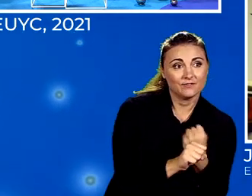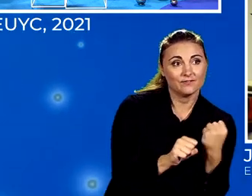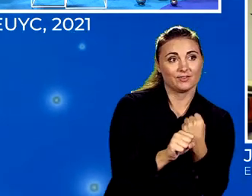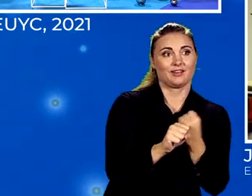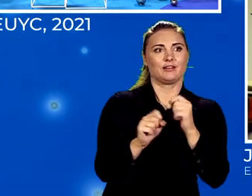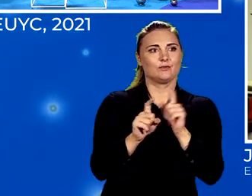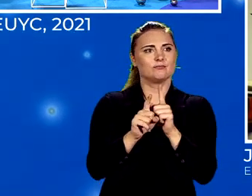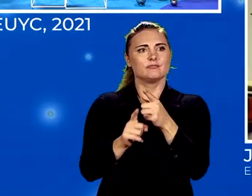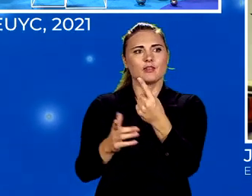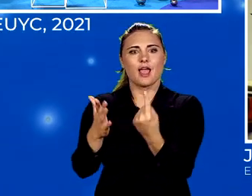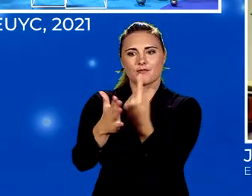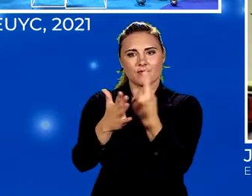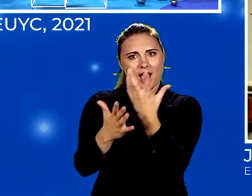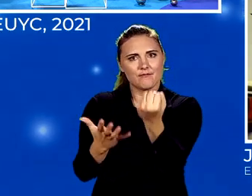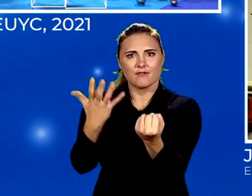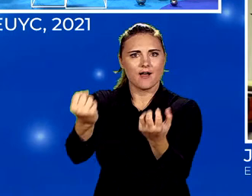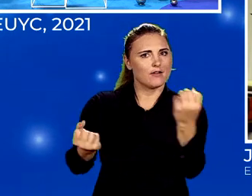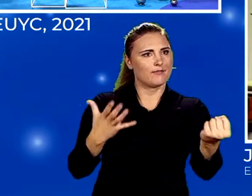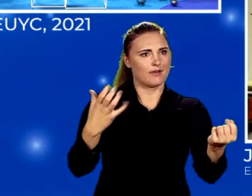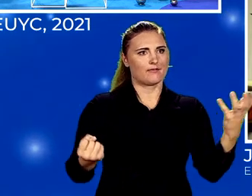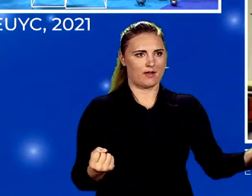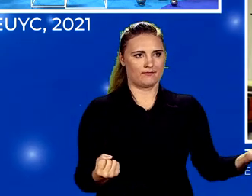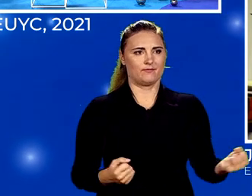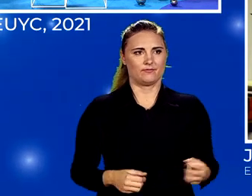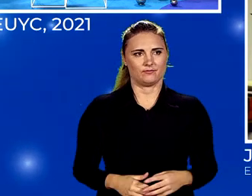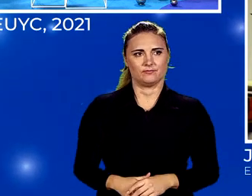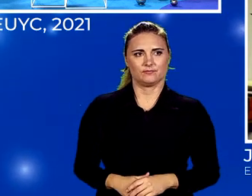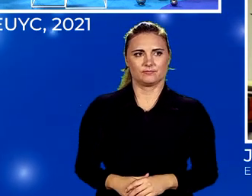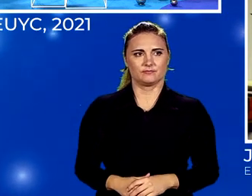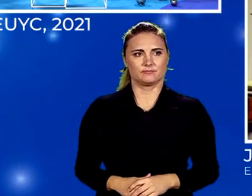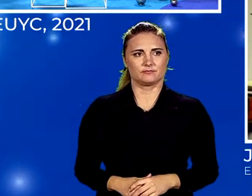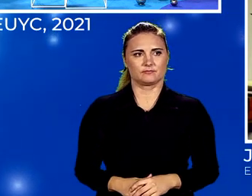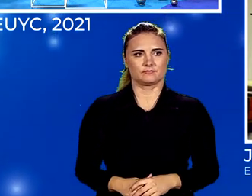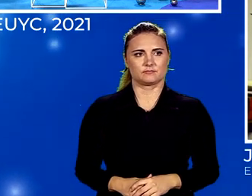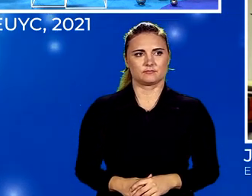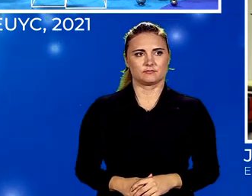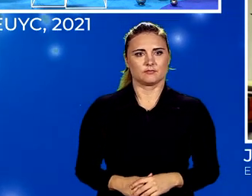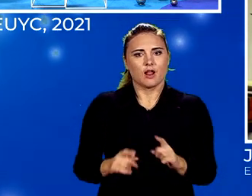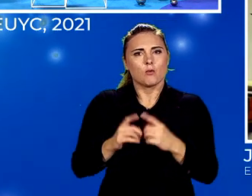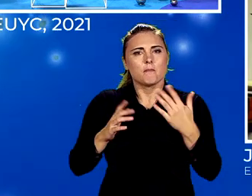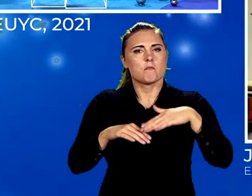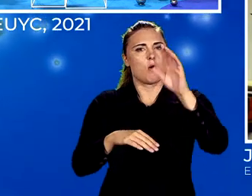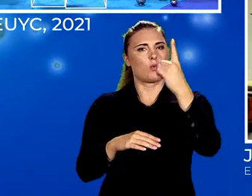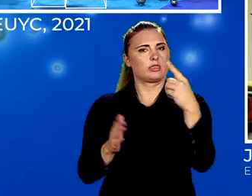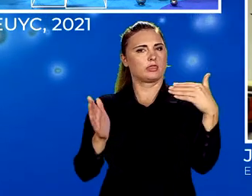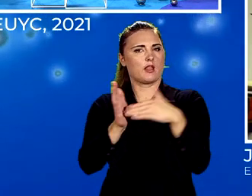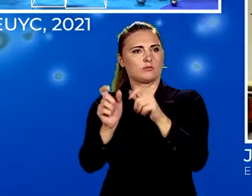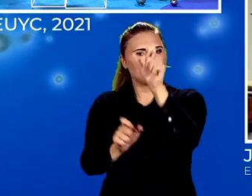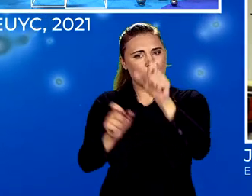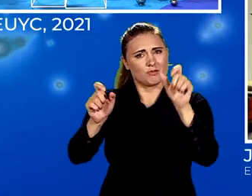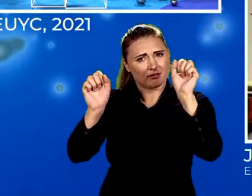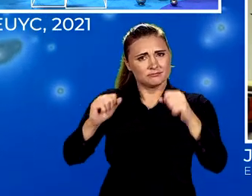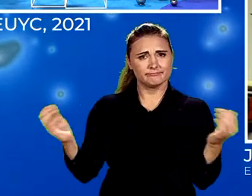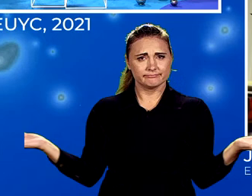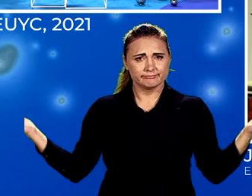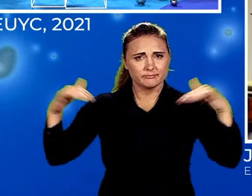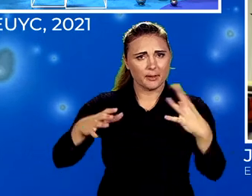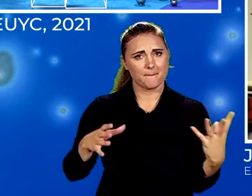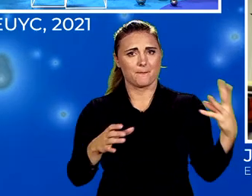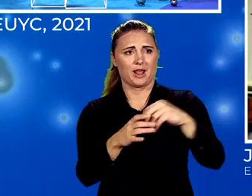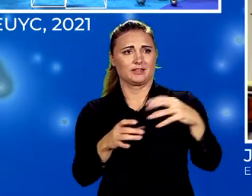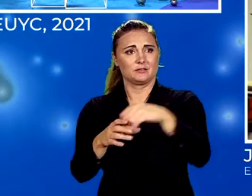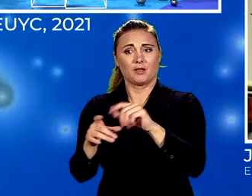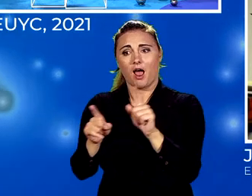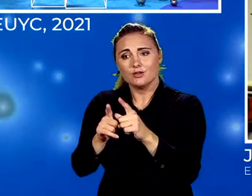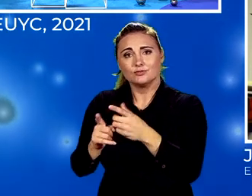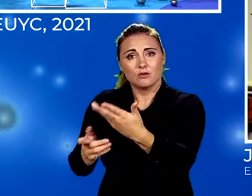least 3,500 participants. Well, during these events, young people will learn how to raise their unique